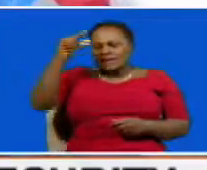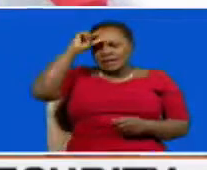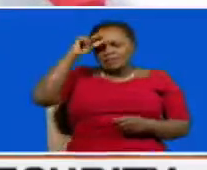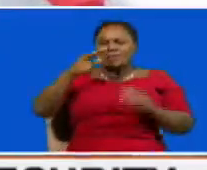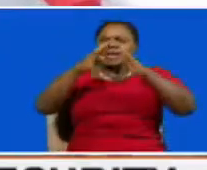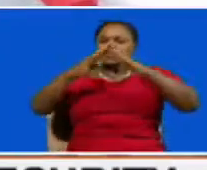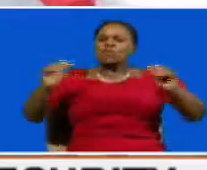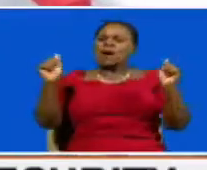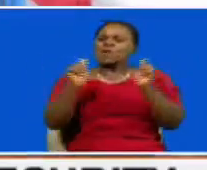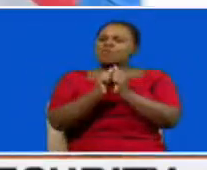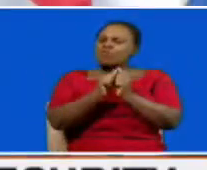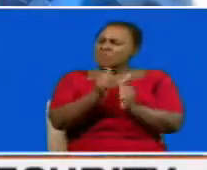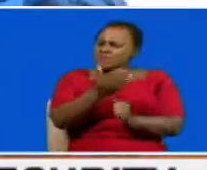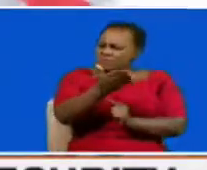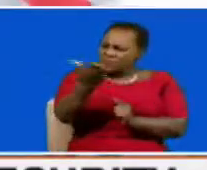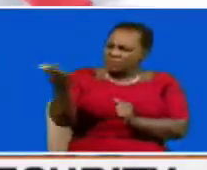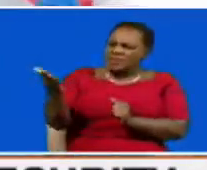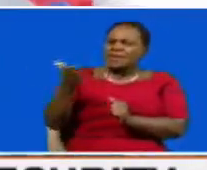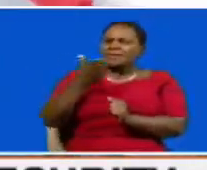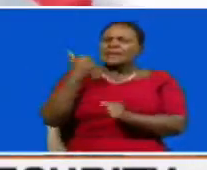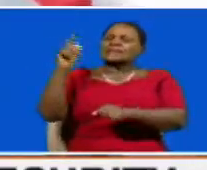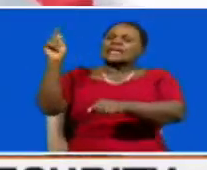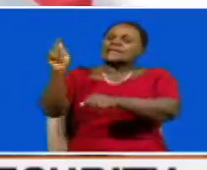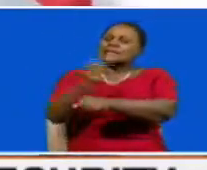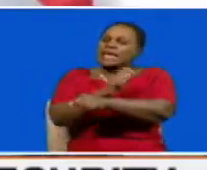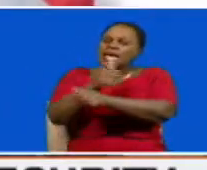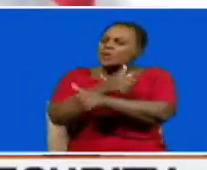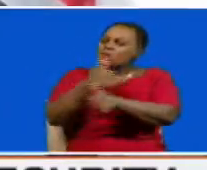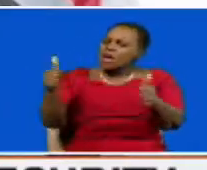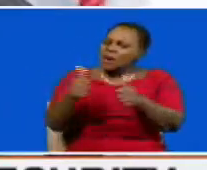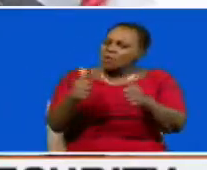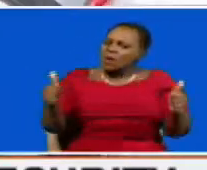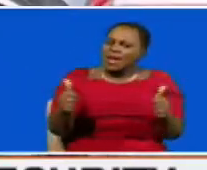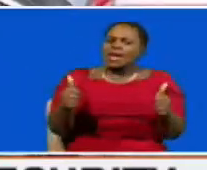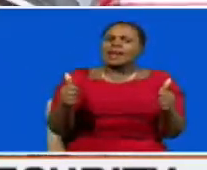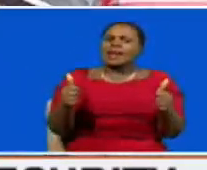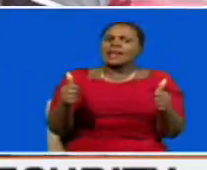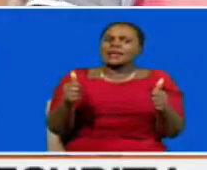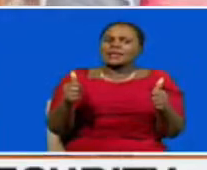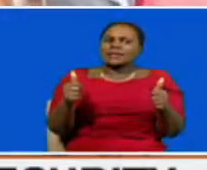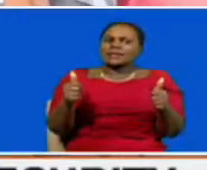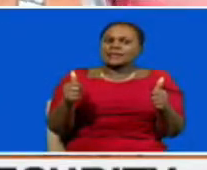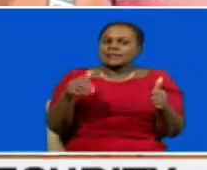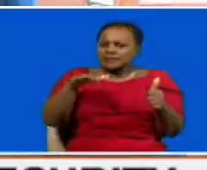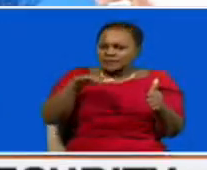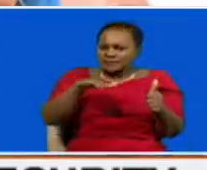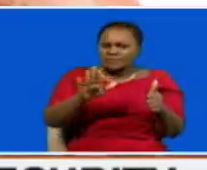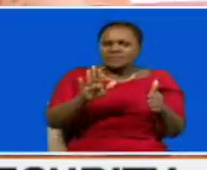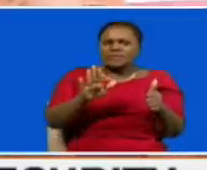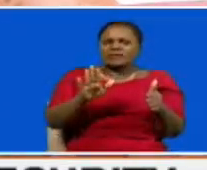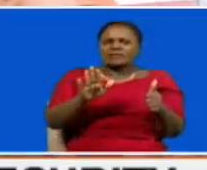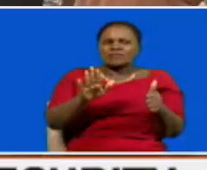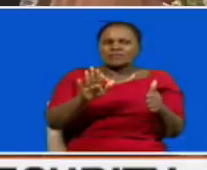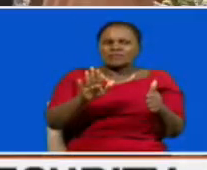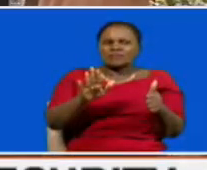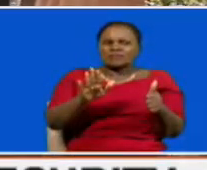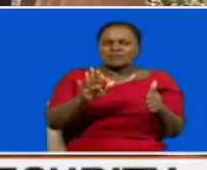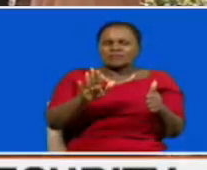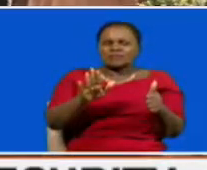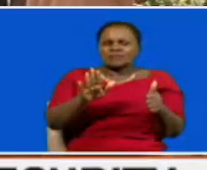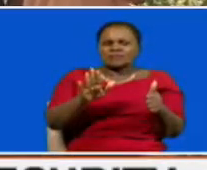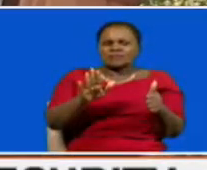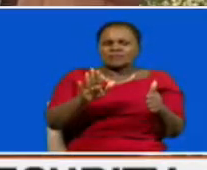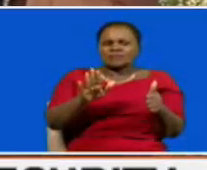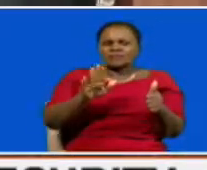Hizi nyumba kumi wanafaa kuwa trained very well. Juu jambo wakati litendeka walikuwa within two. I was the first to arrive here.